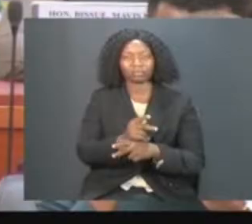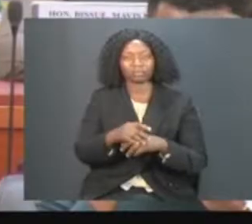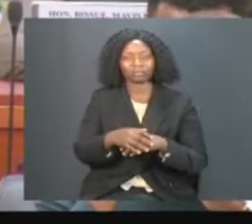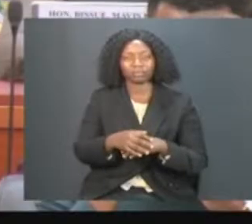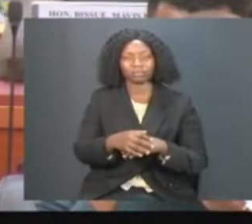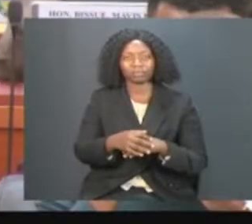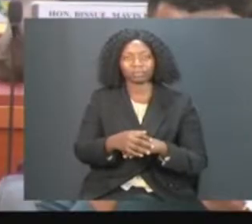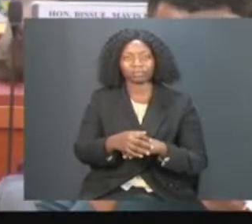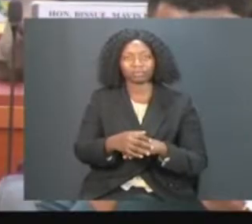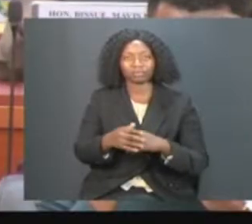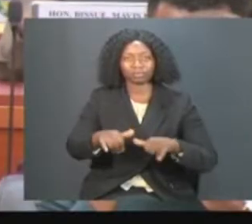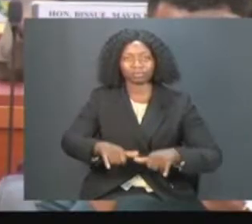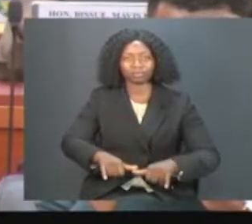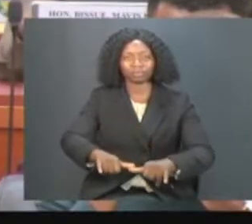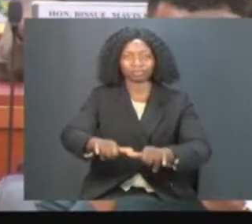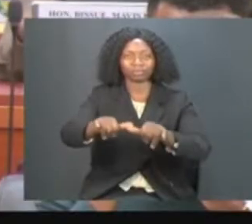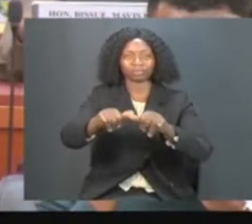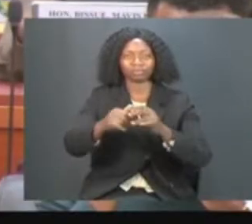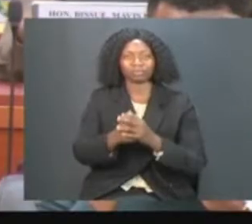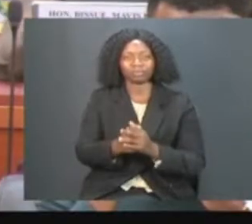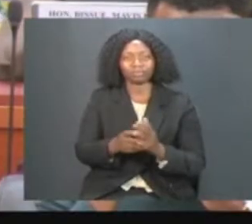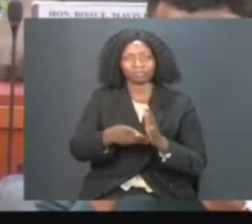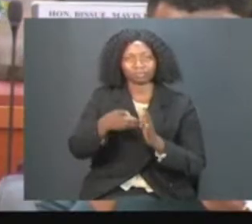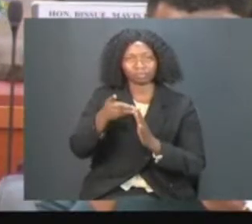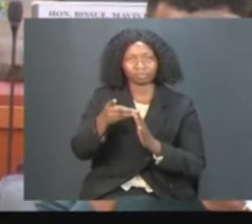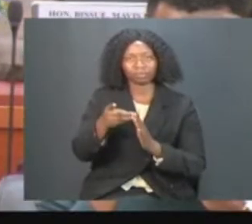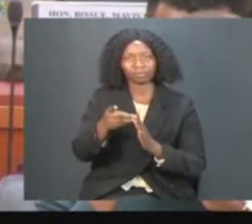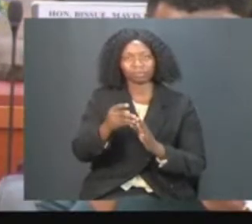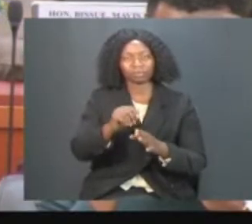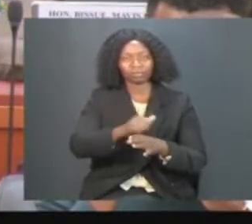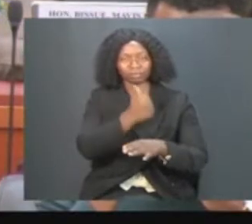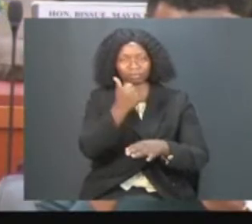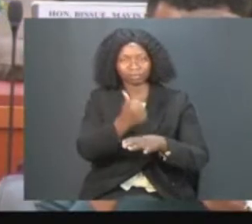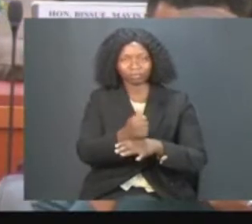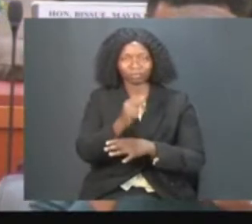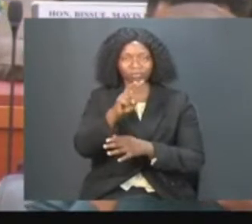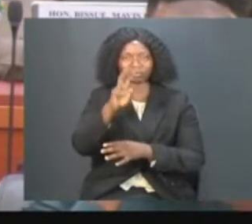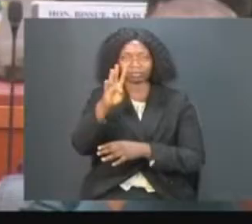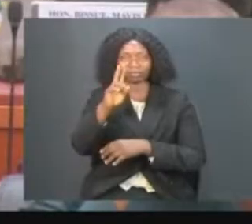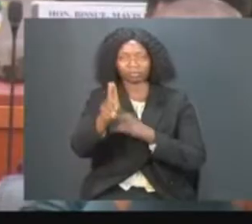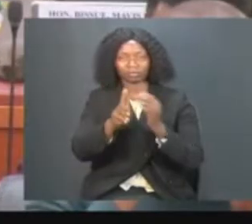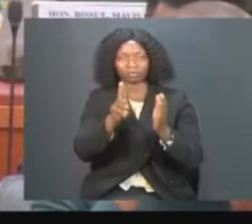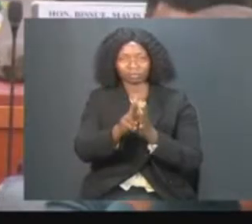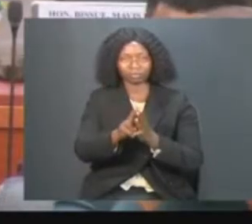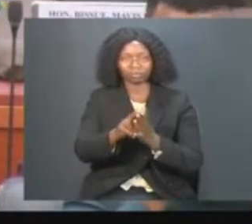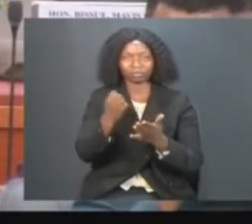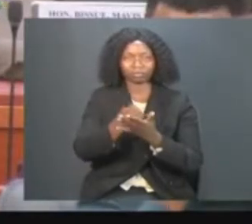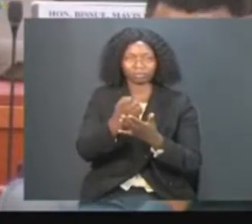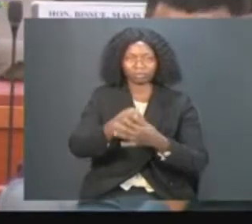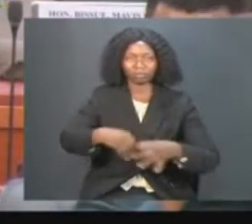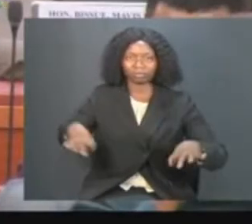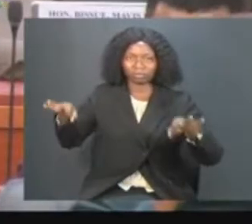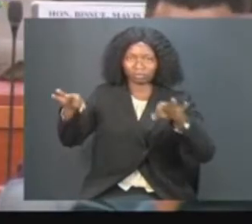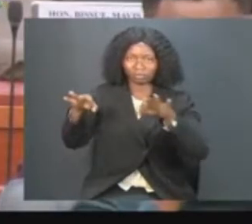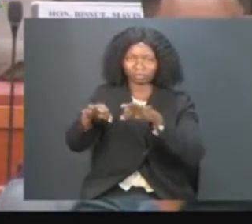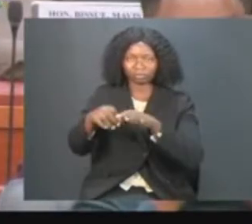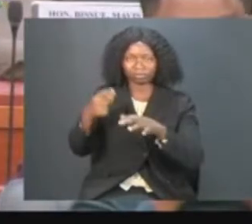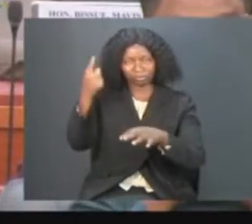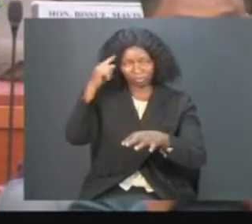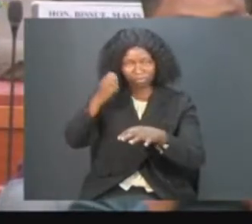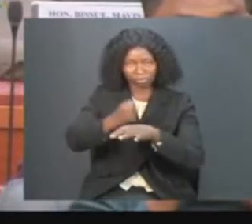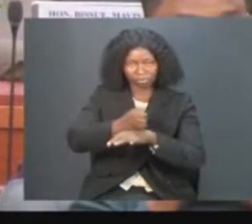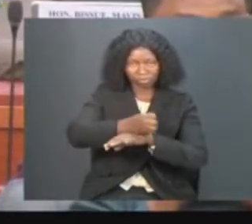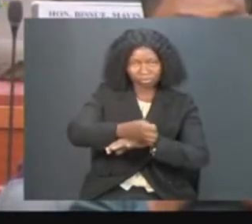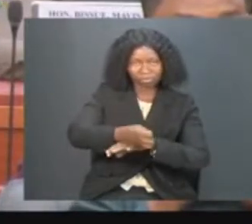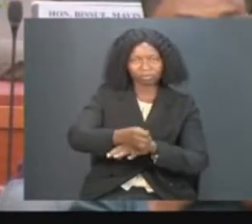sustainable economic transformation. The establishment of the 24-hour economy is essential for the effective coordination and